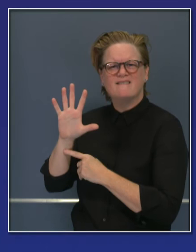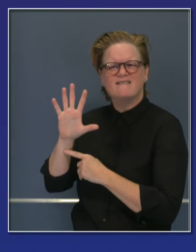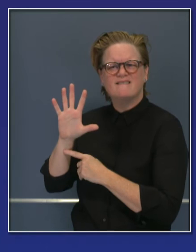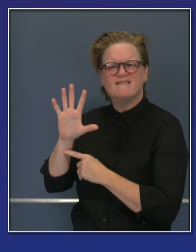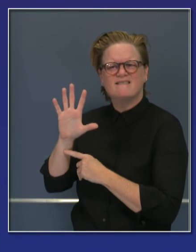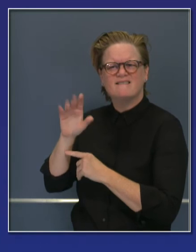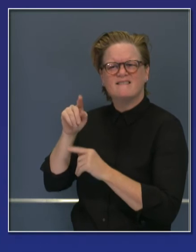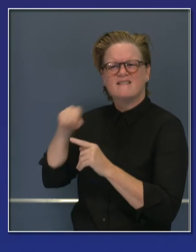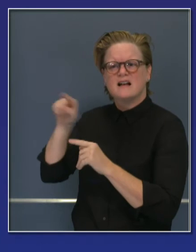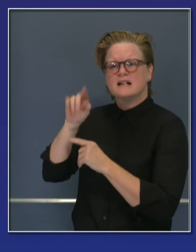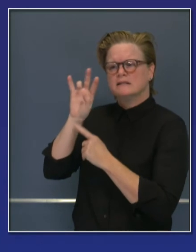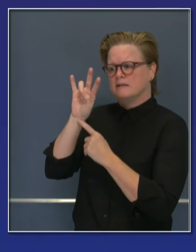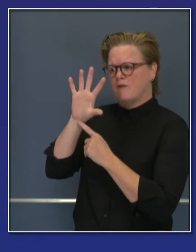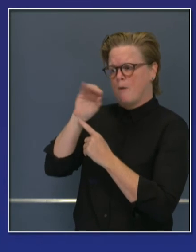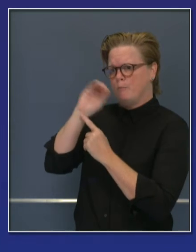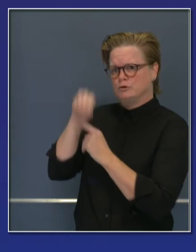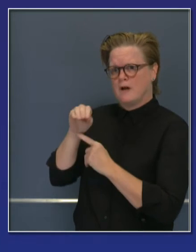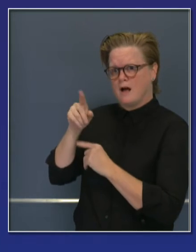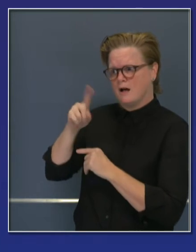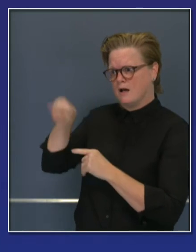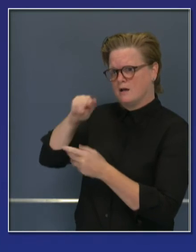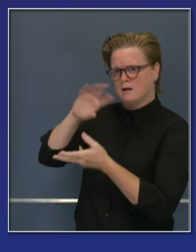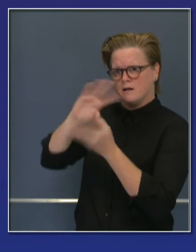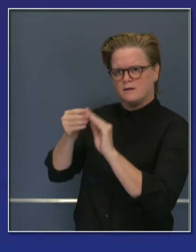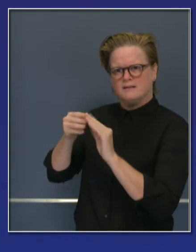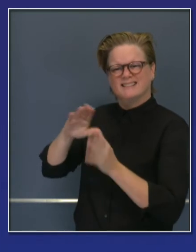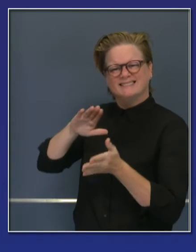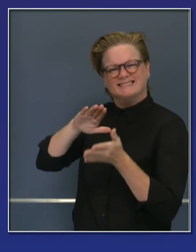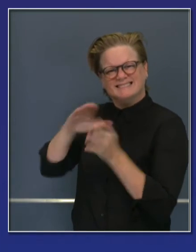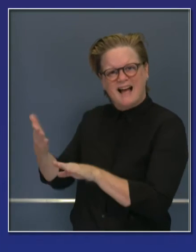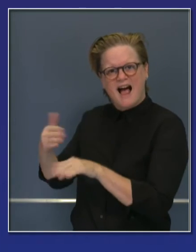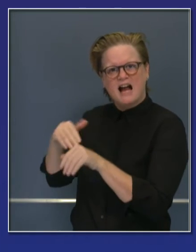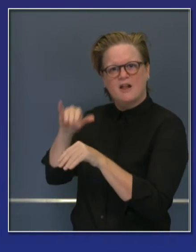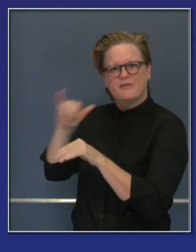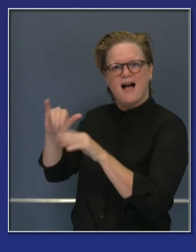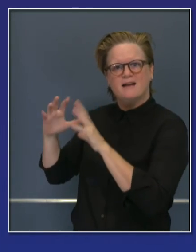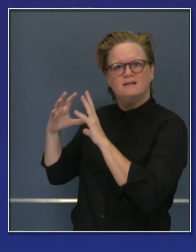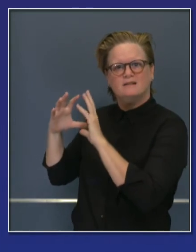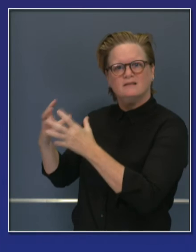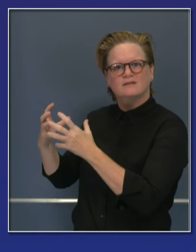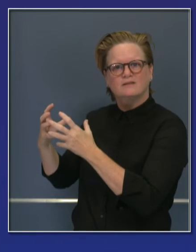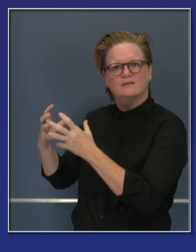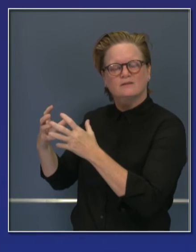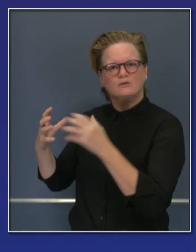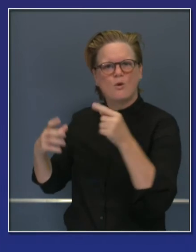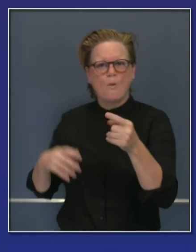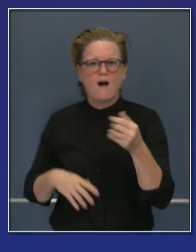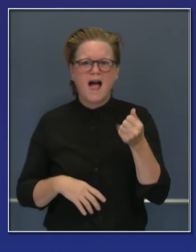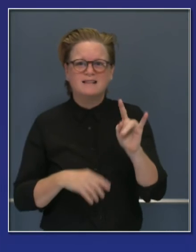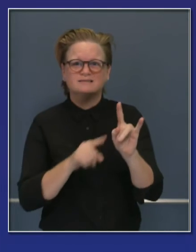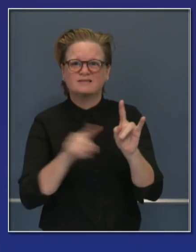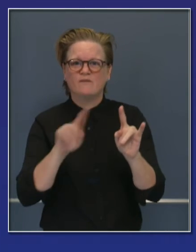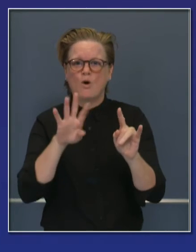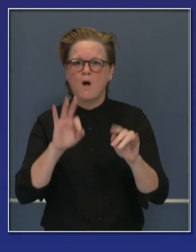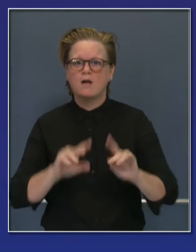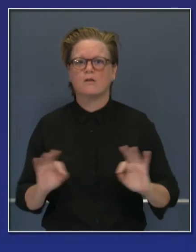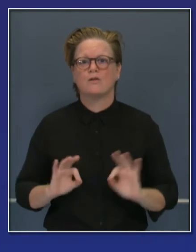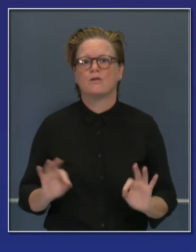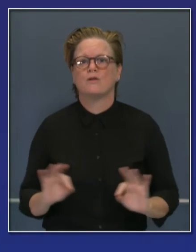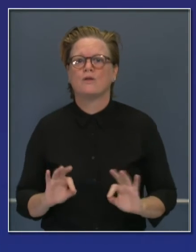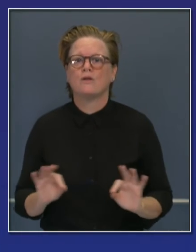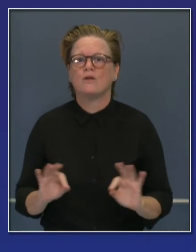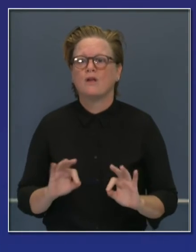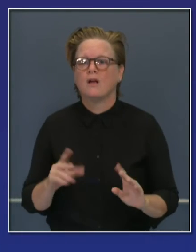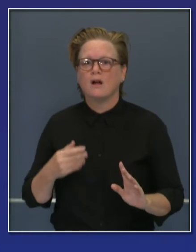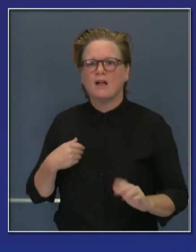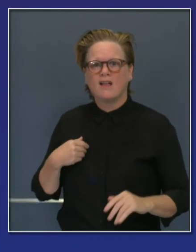in that older age group. So what does it mean for our traditional Thanksgiving celebrations, or